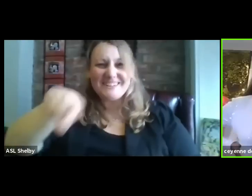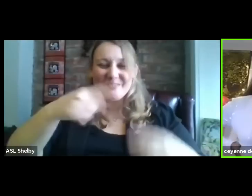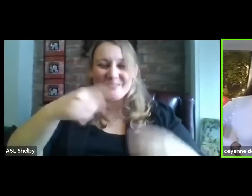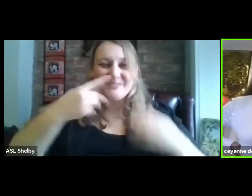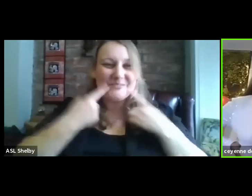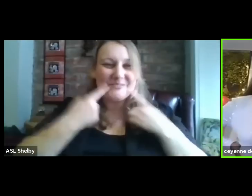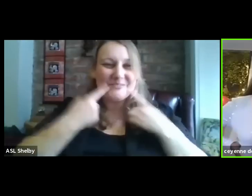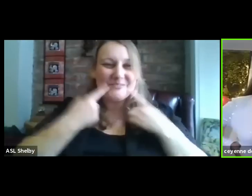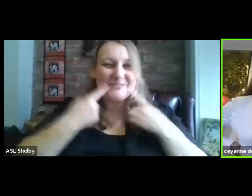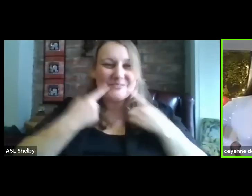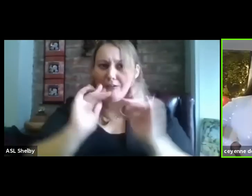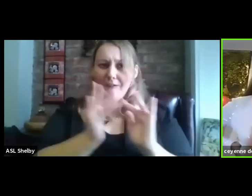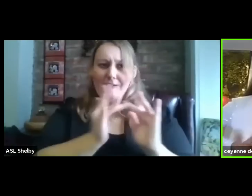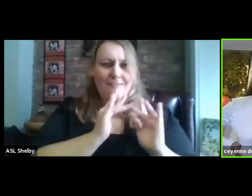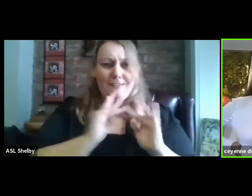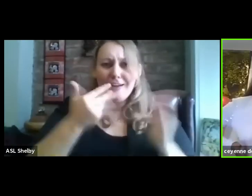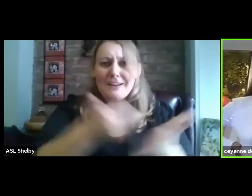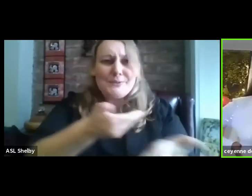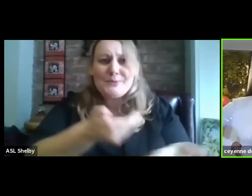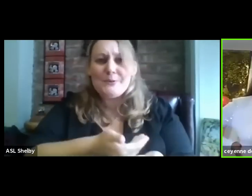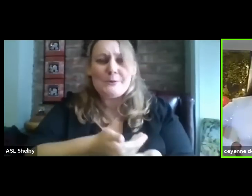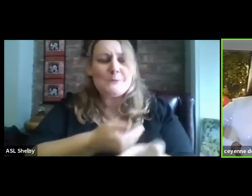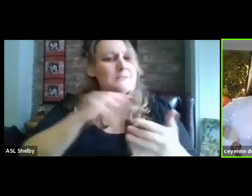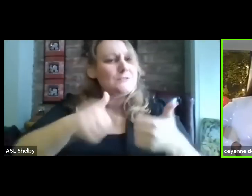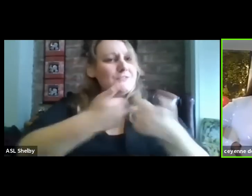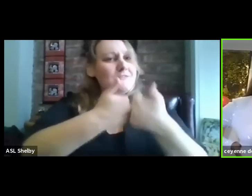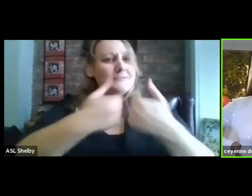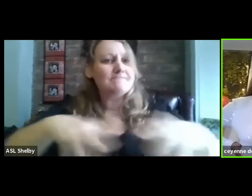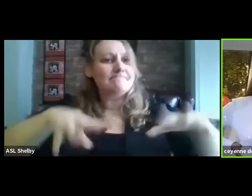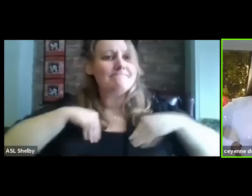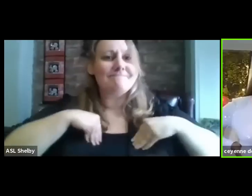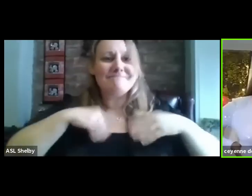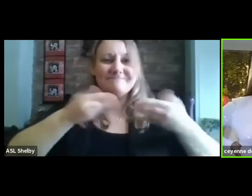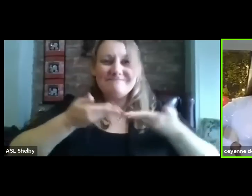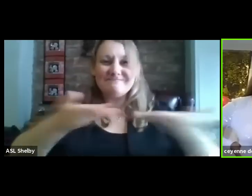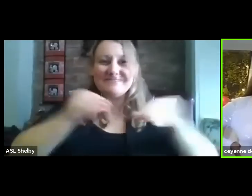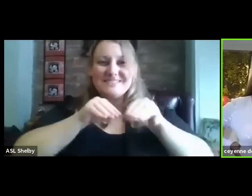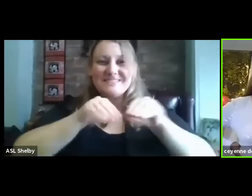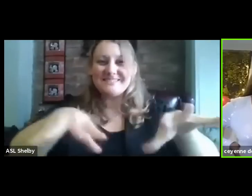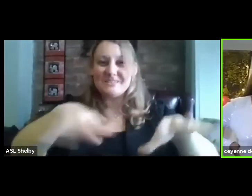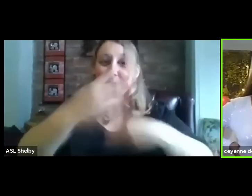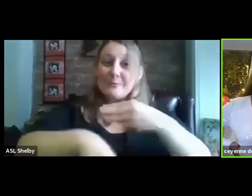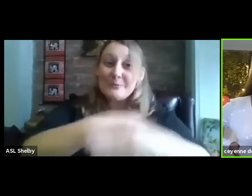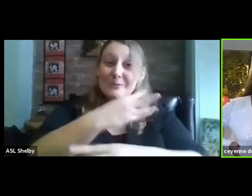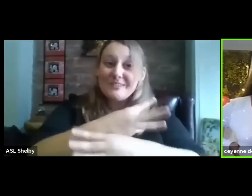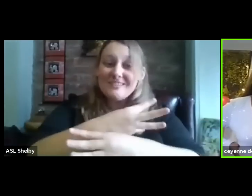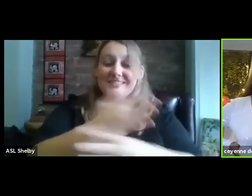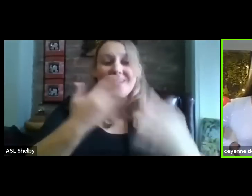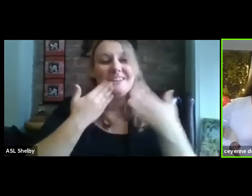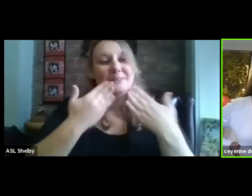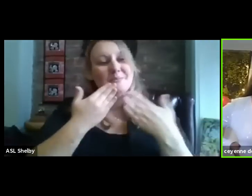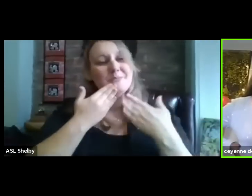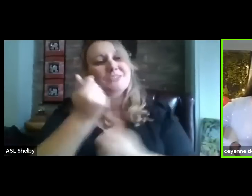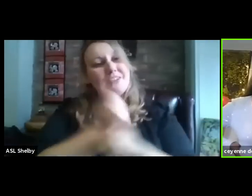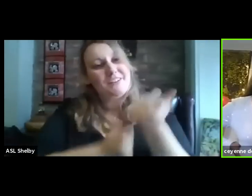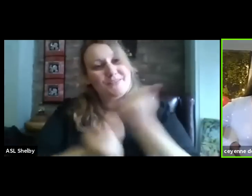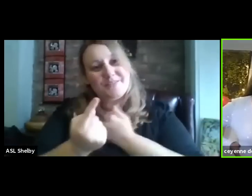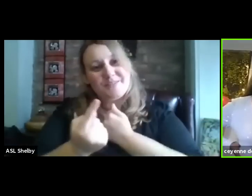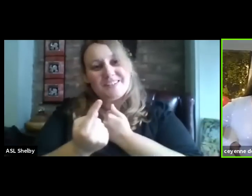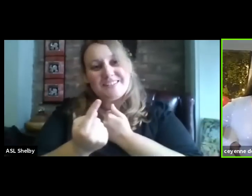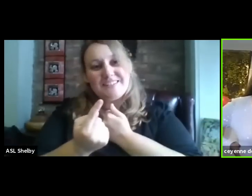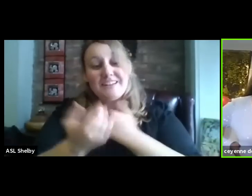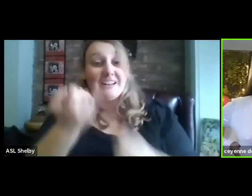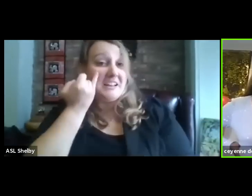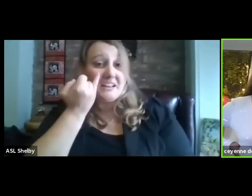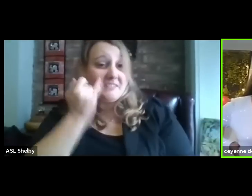put people on a platform so the whole world could see it. I appreciate everybody. And those that I don't appreciate,